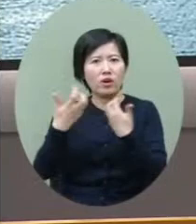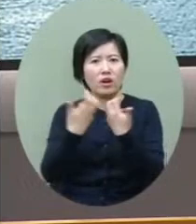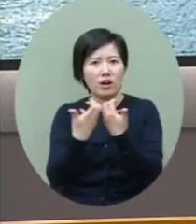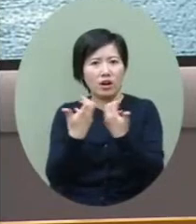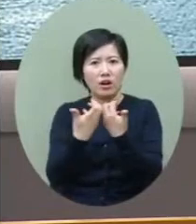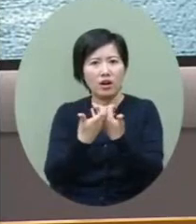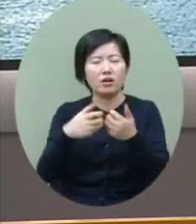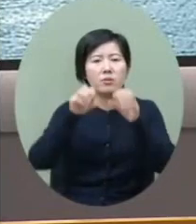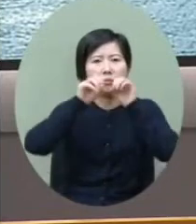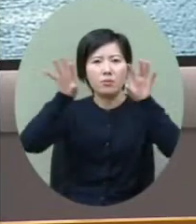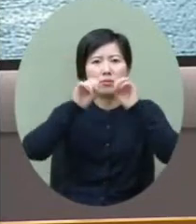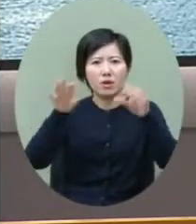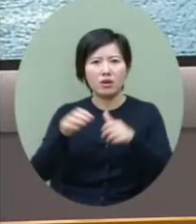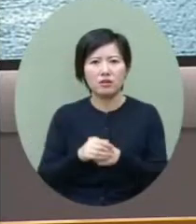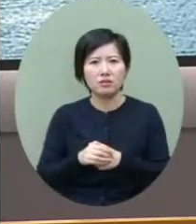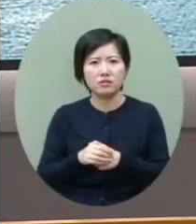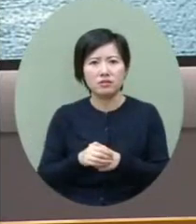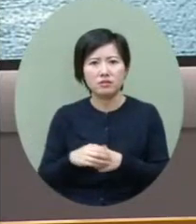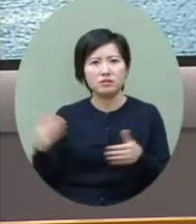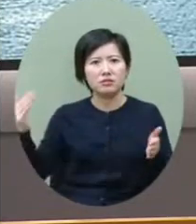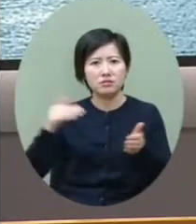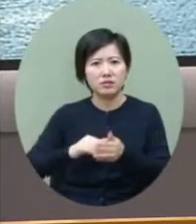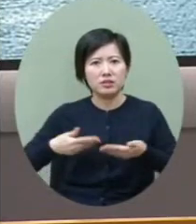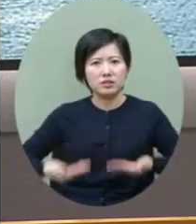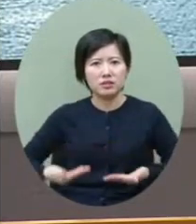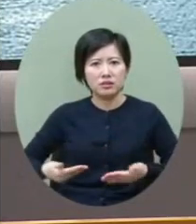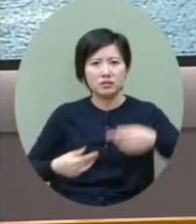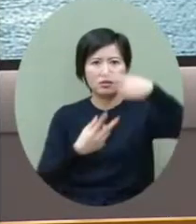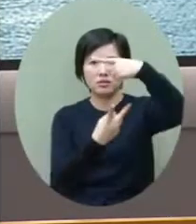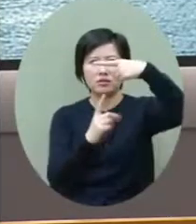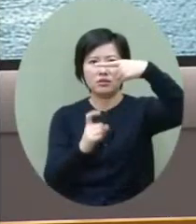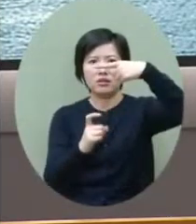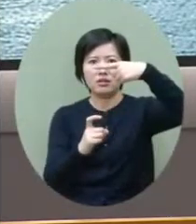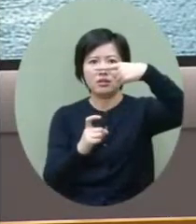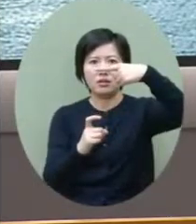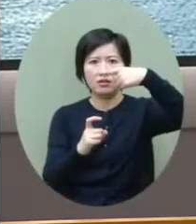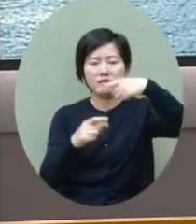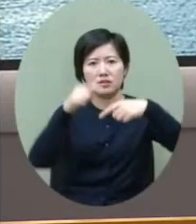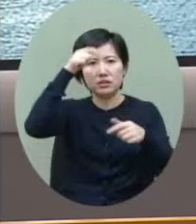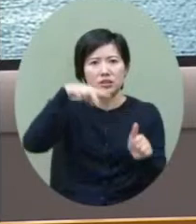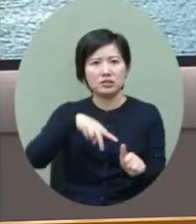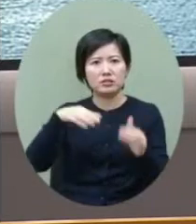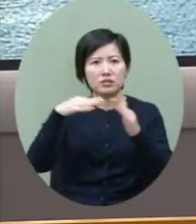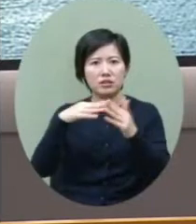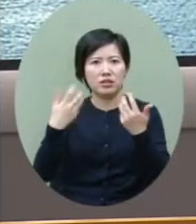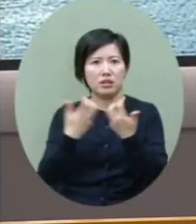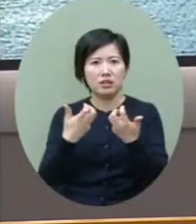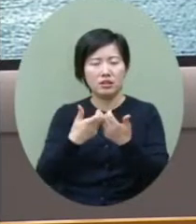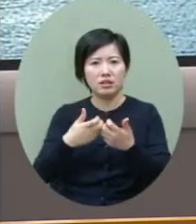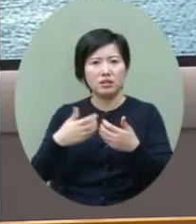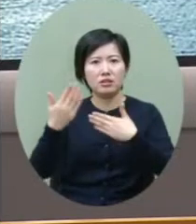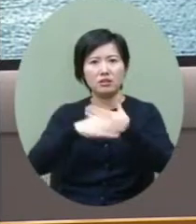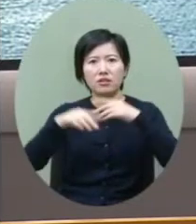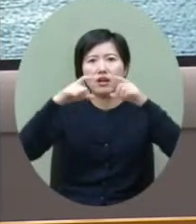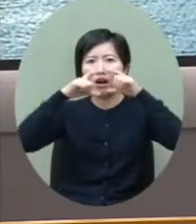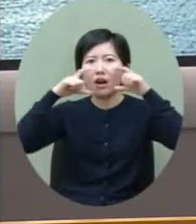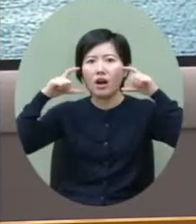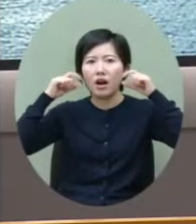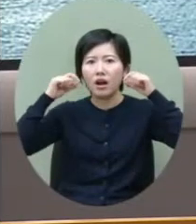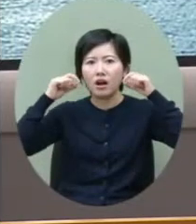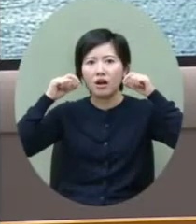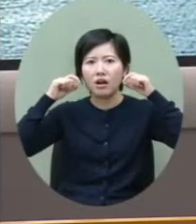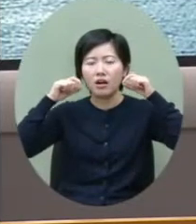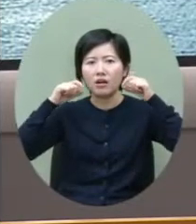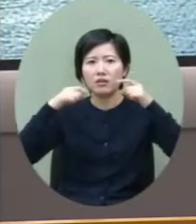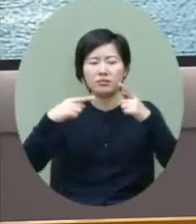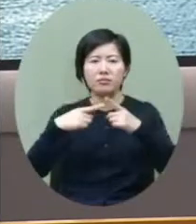And an update on PPE inventory. As of today, 29th of January, the HA currently have